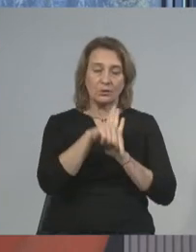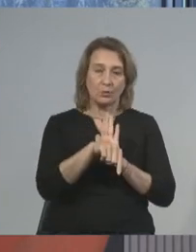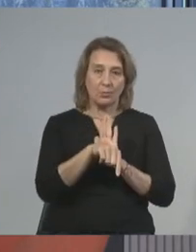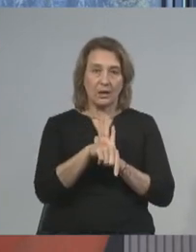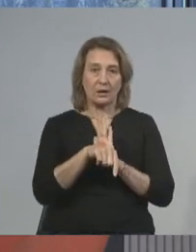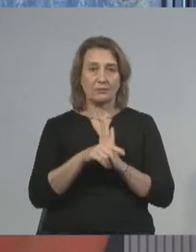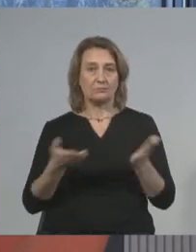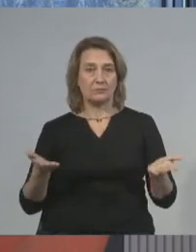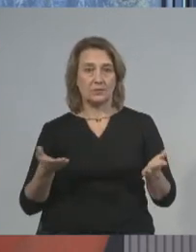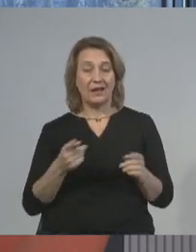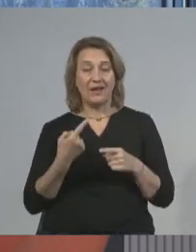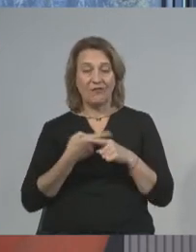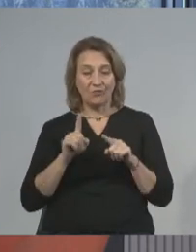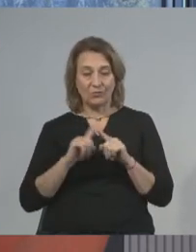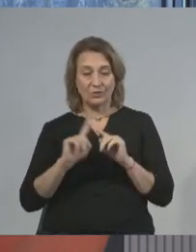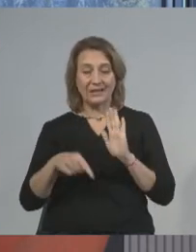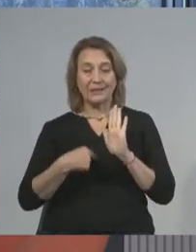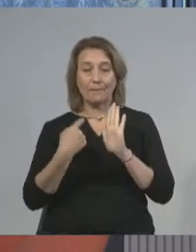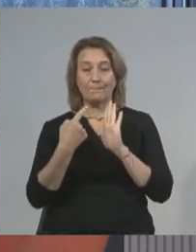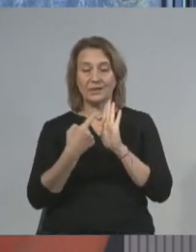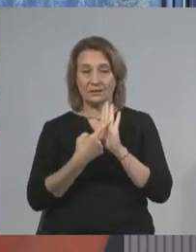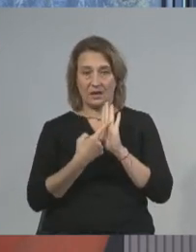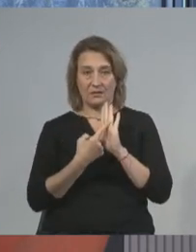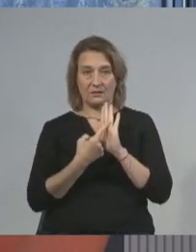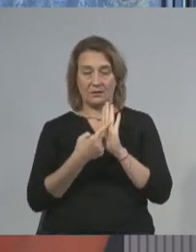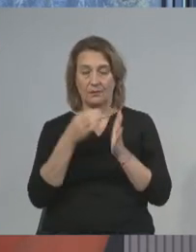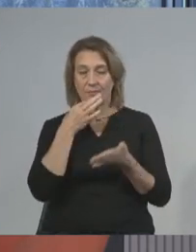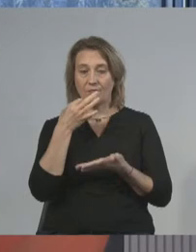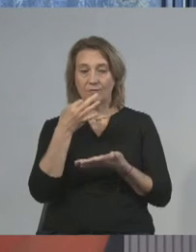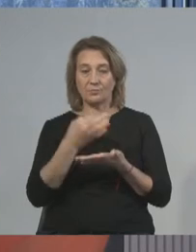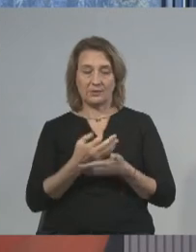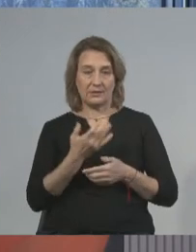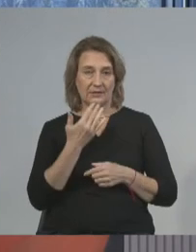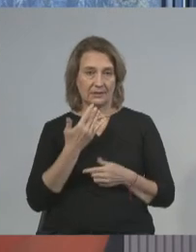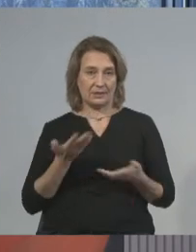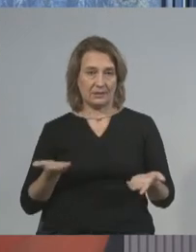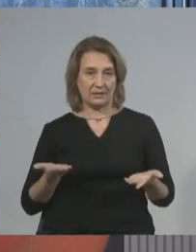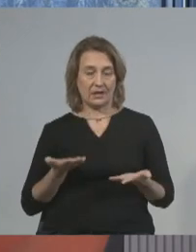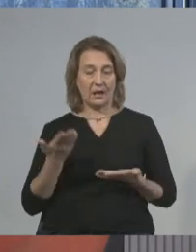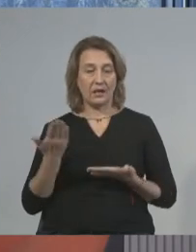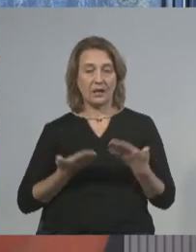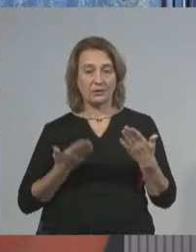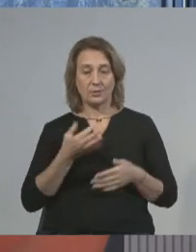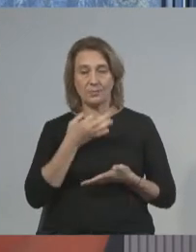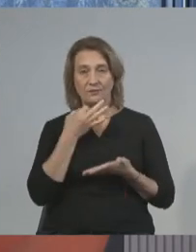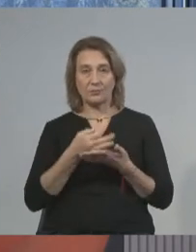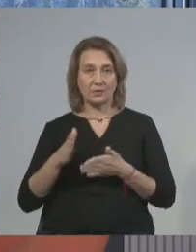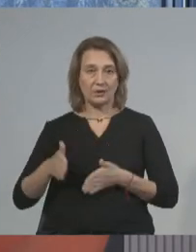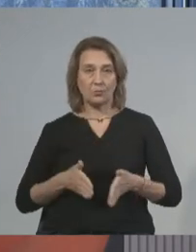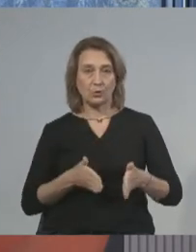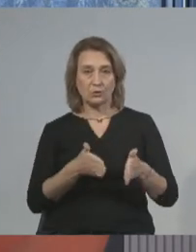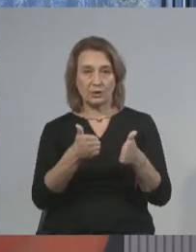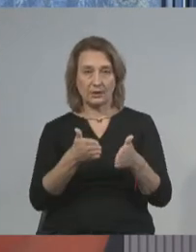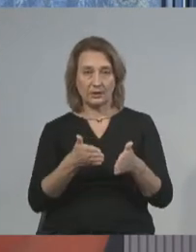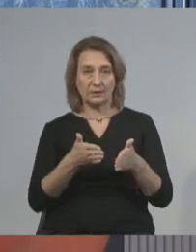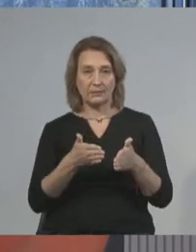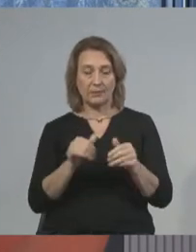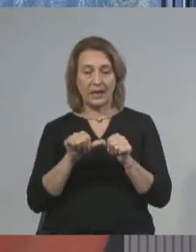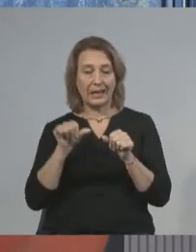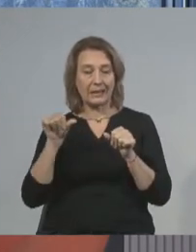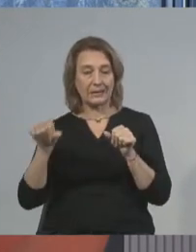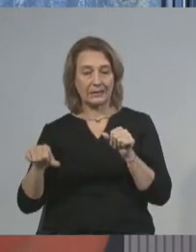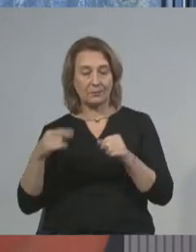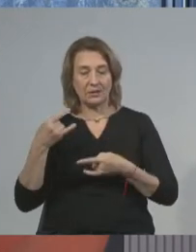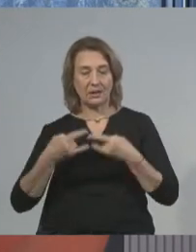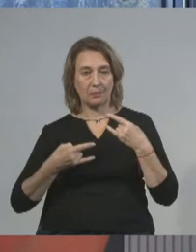it and who receives it this is a question of transparency and accountability if we are talking about the ways to